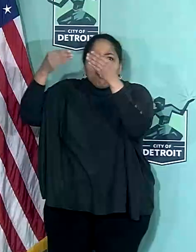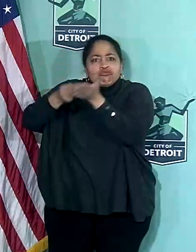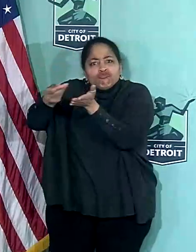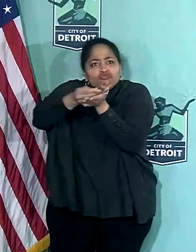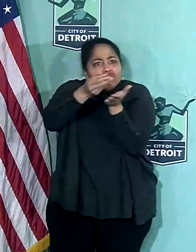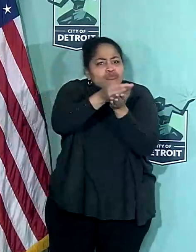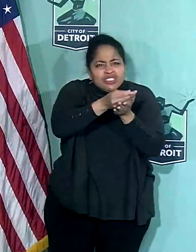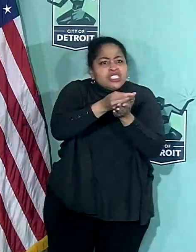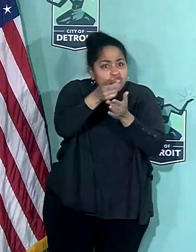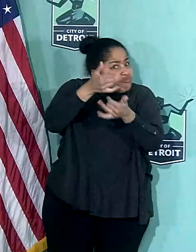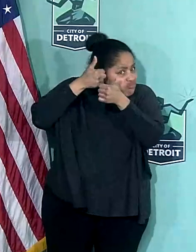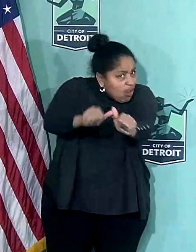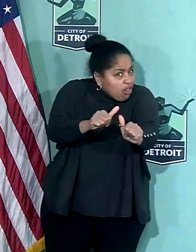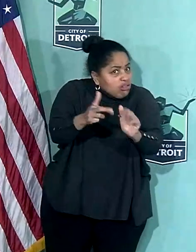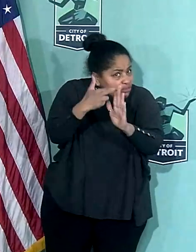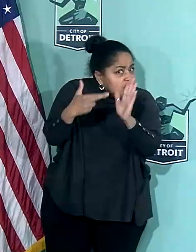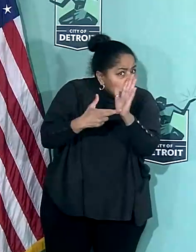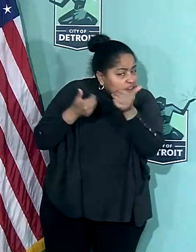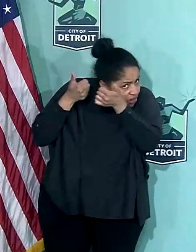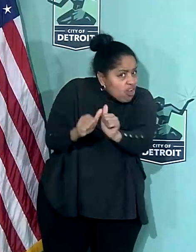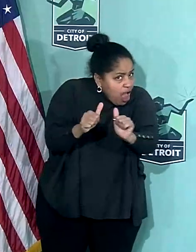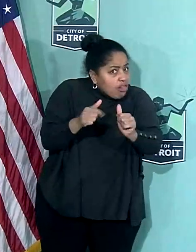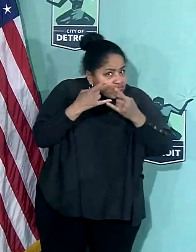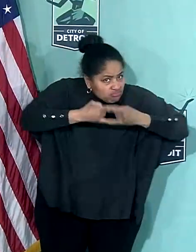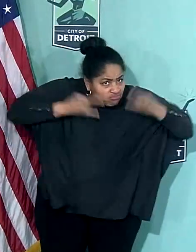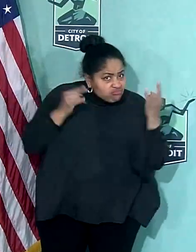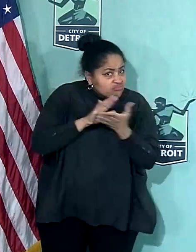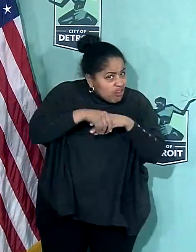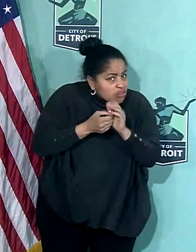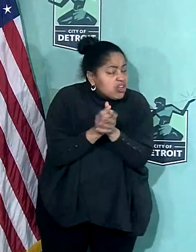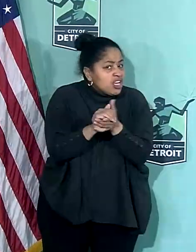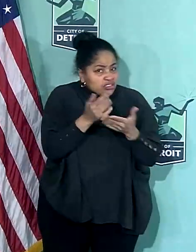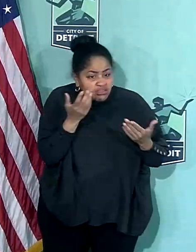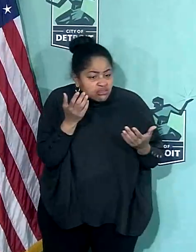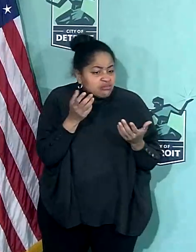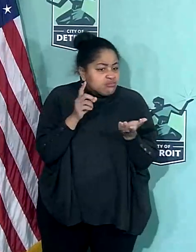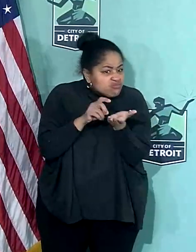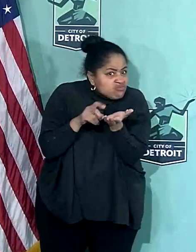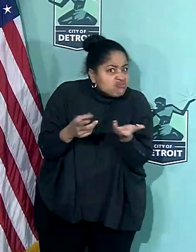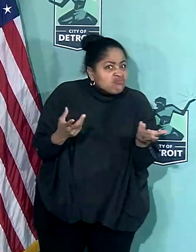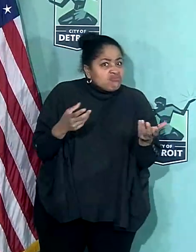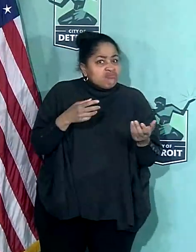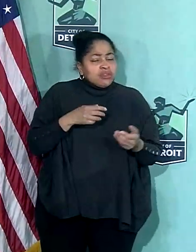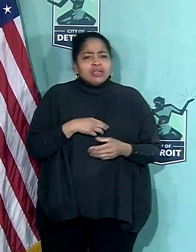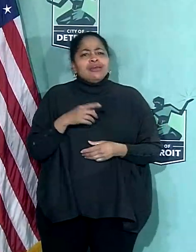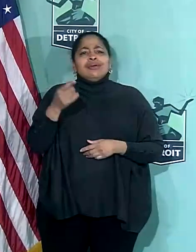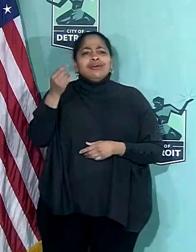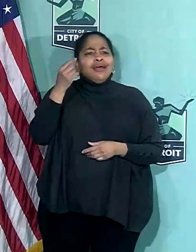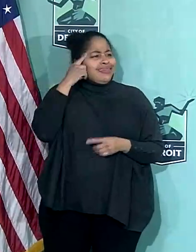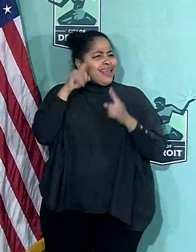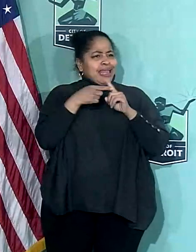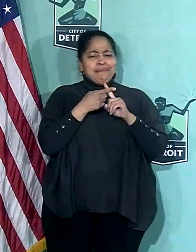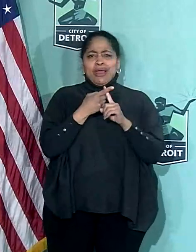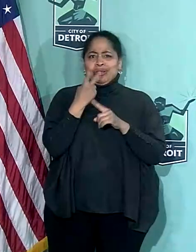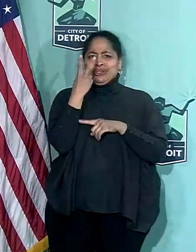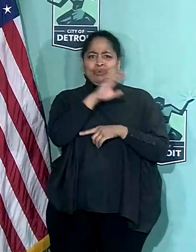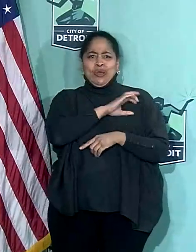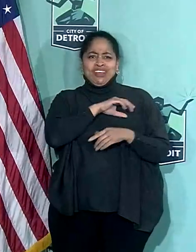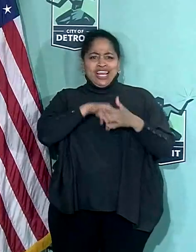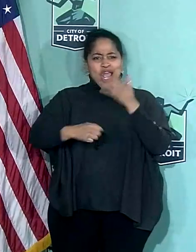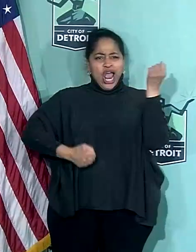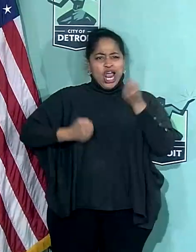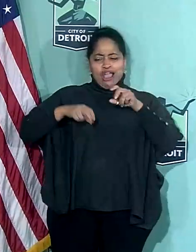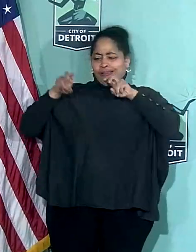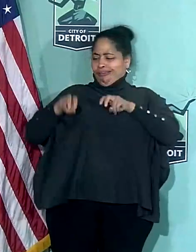follow these same protocols, it can be done safely. Think about 2 police officers in a patrol car for an 8-hour shift sitting in the